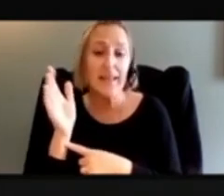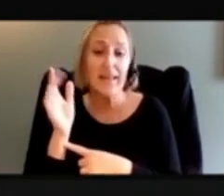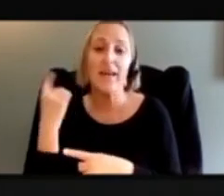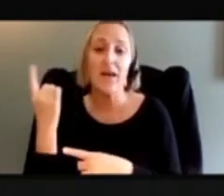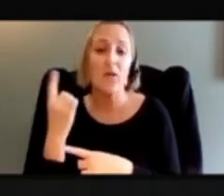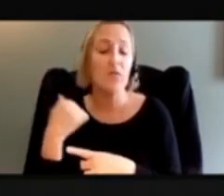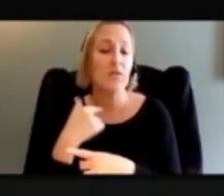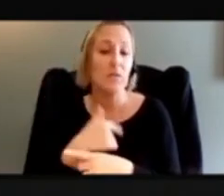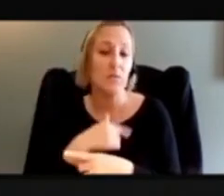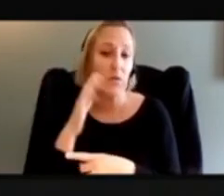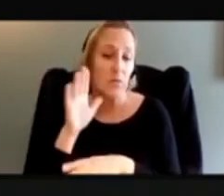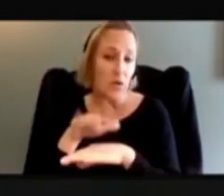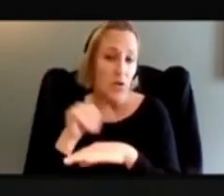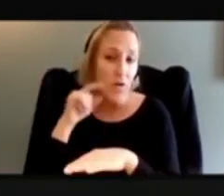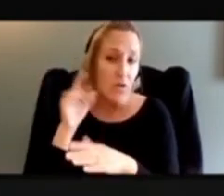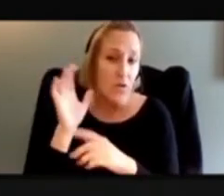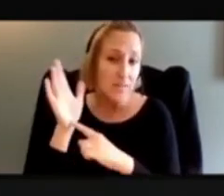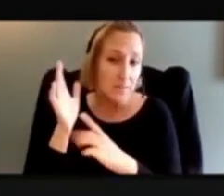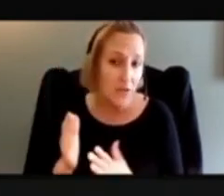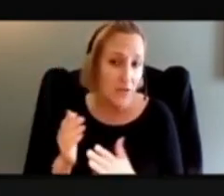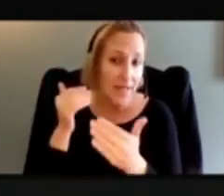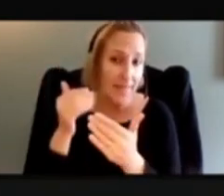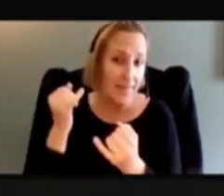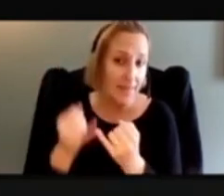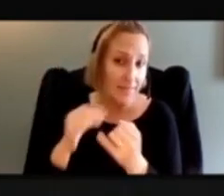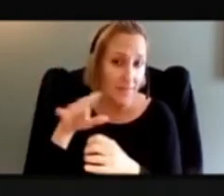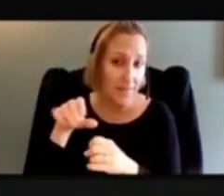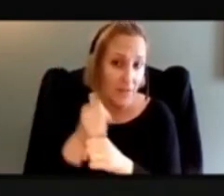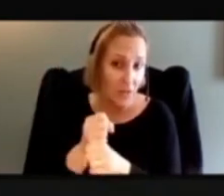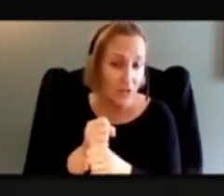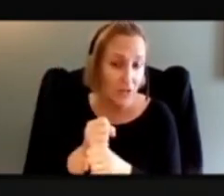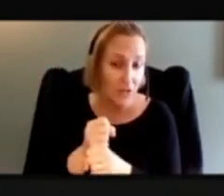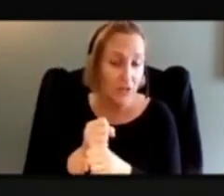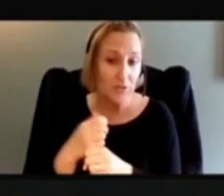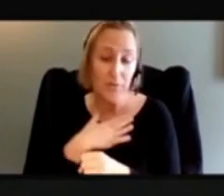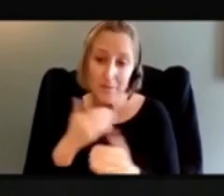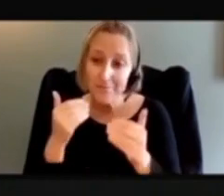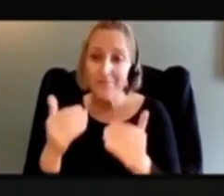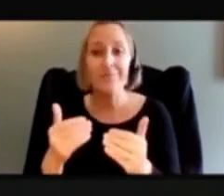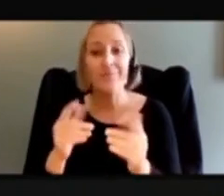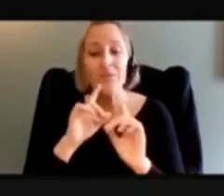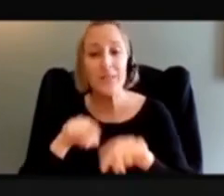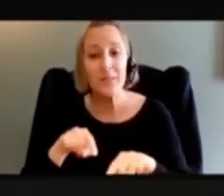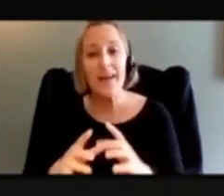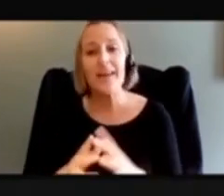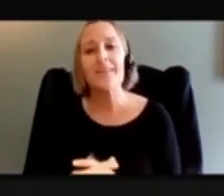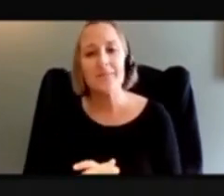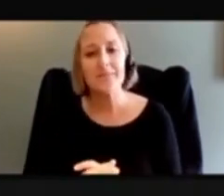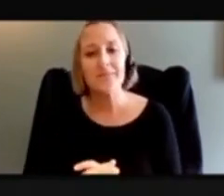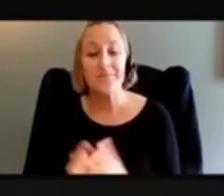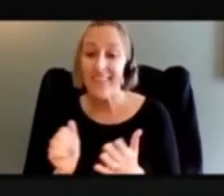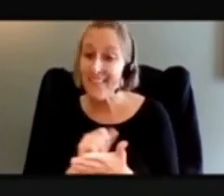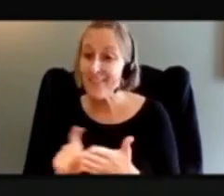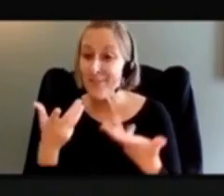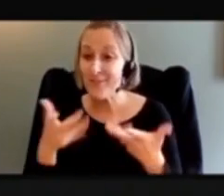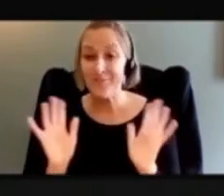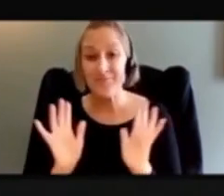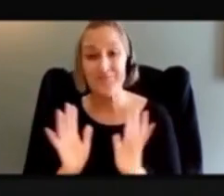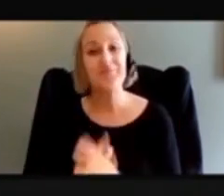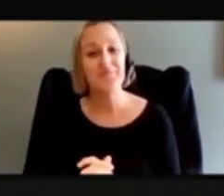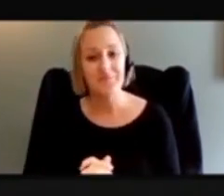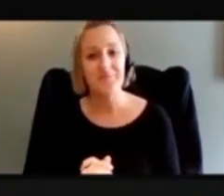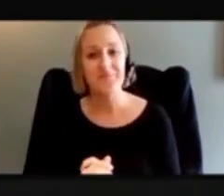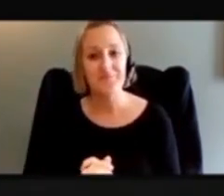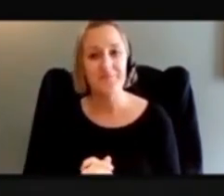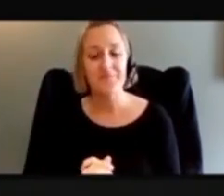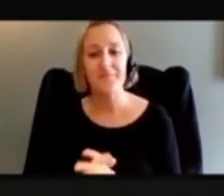those call for speakers at the end of the year. So please do be on the lookout for those. And that's all I have to say. Michael, I